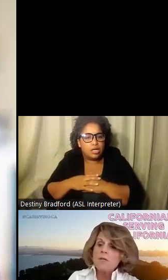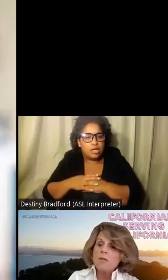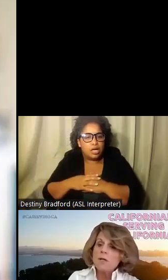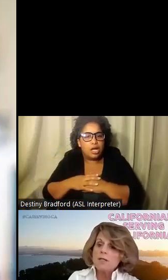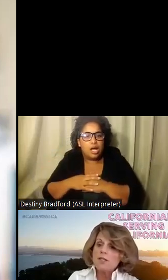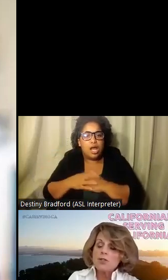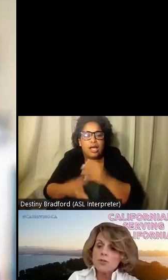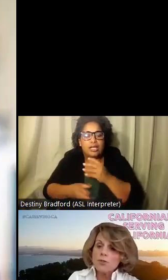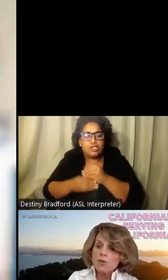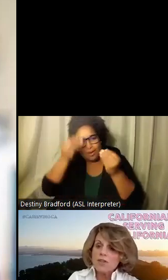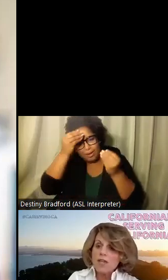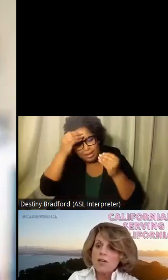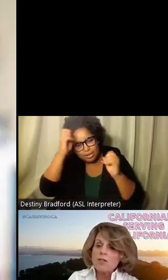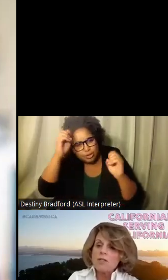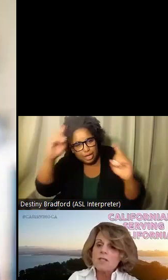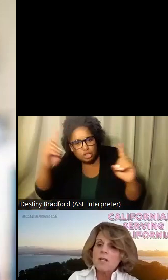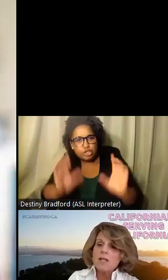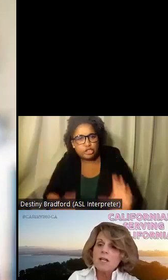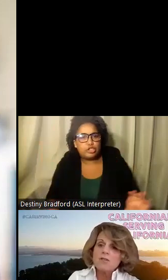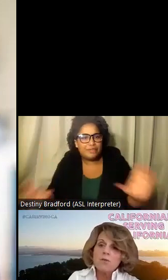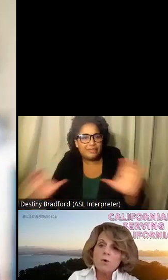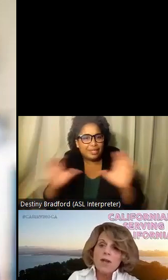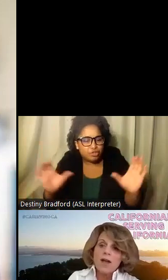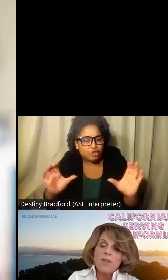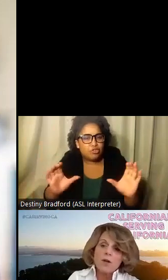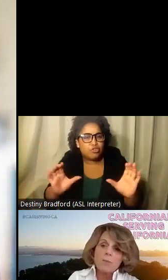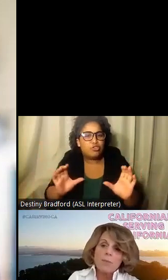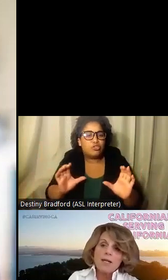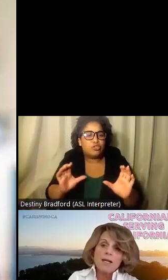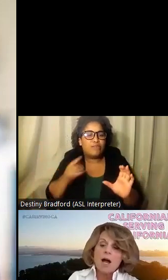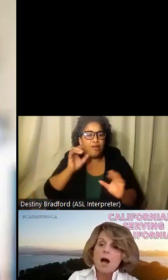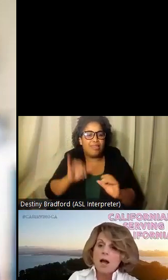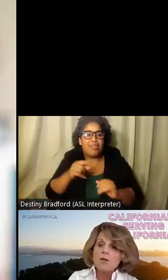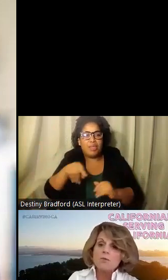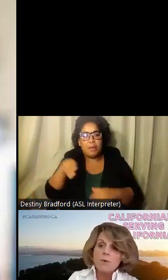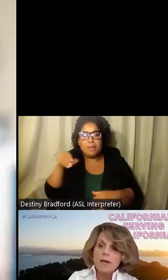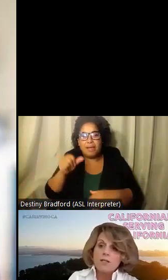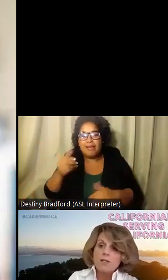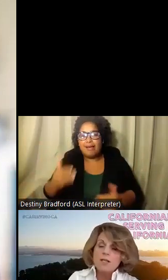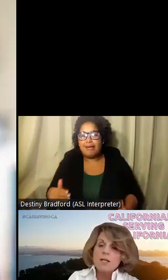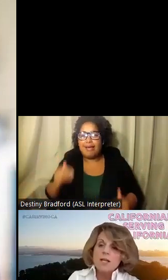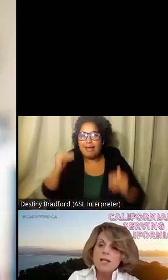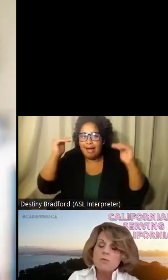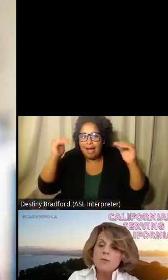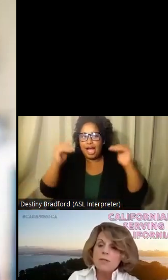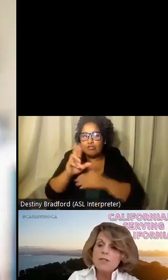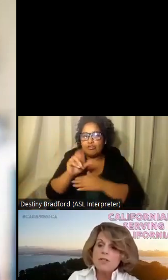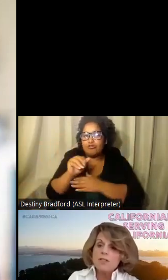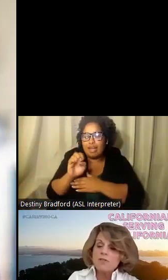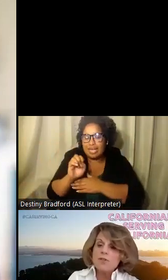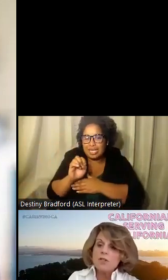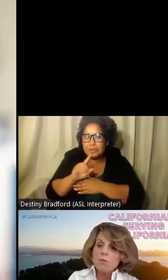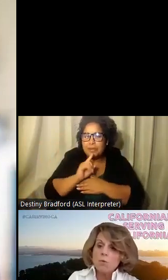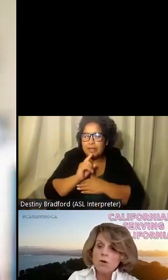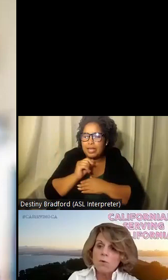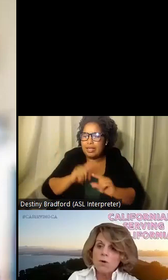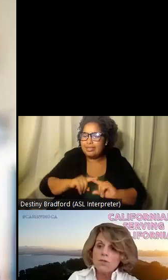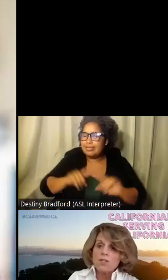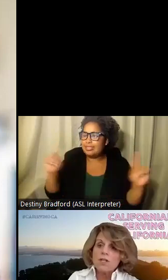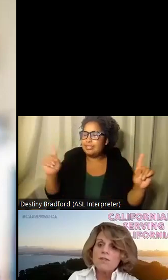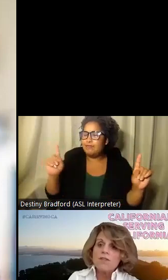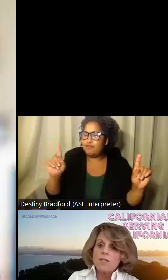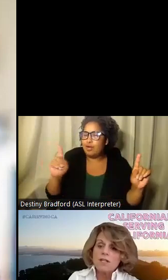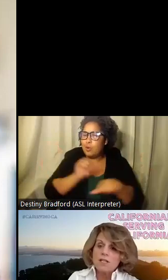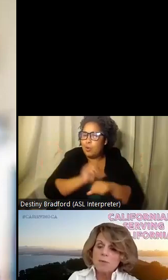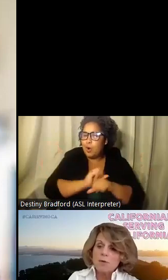education, additional certifications, and for that they are paid at a higher rate. And it really is a different